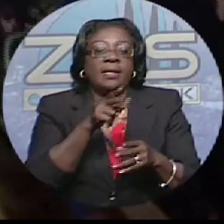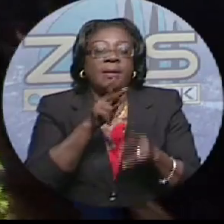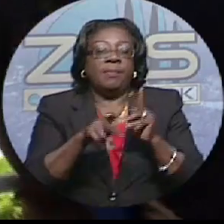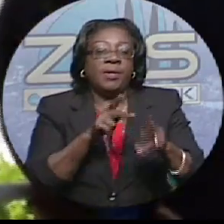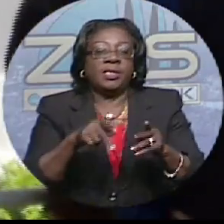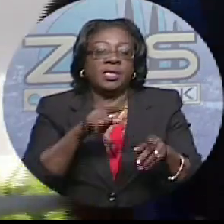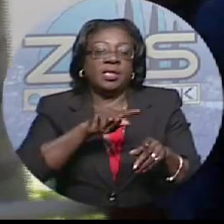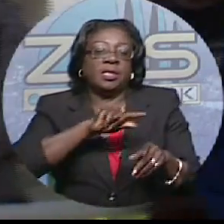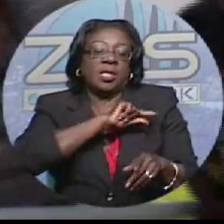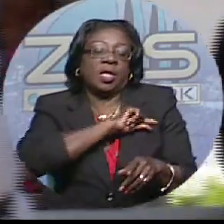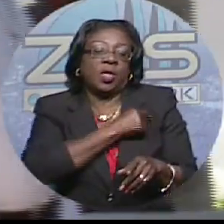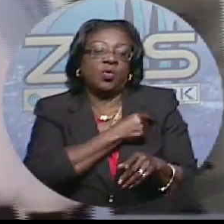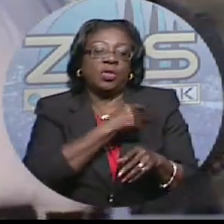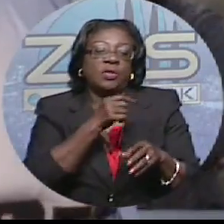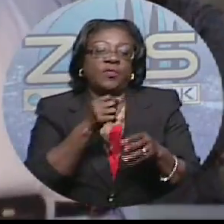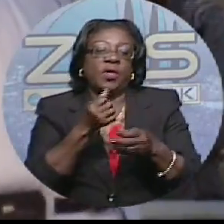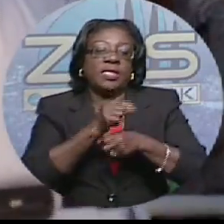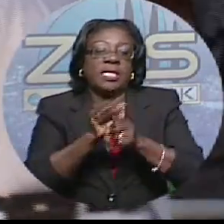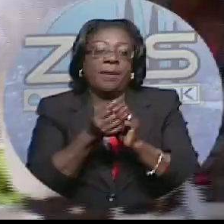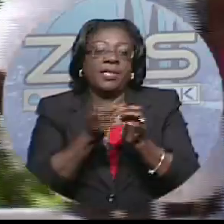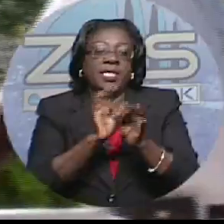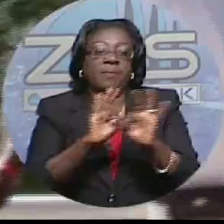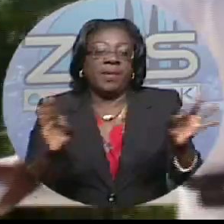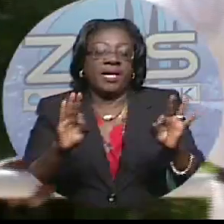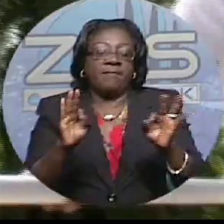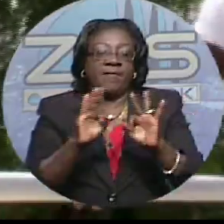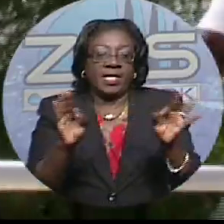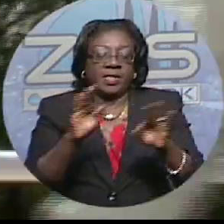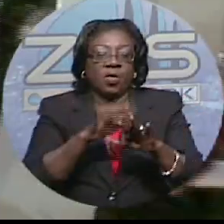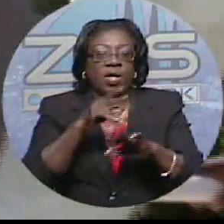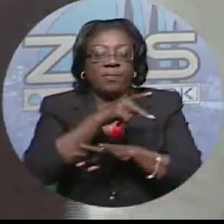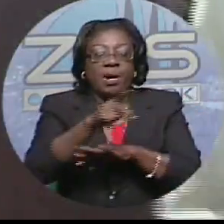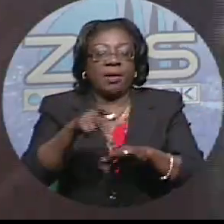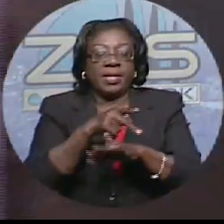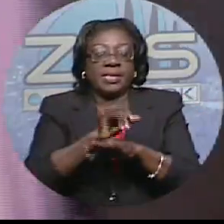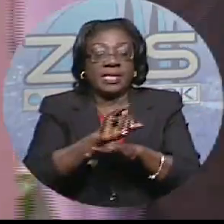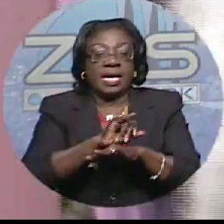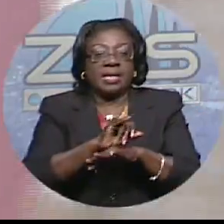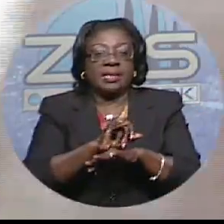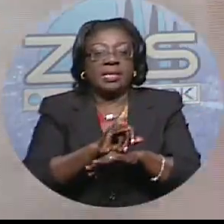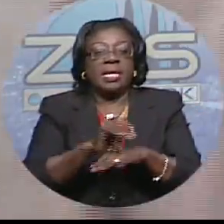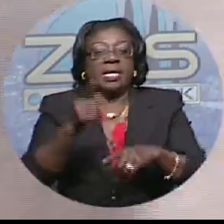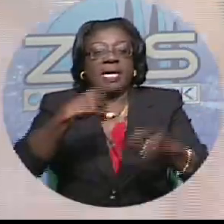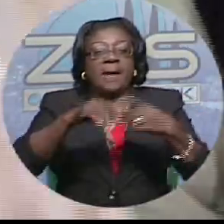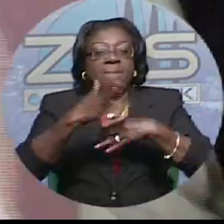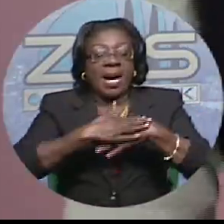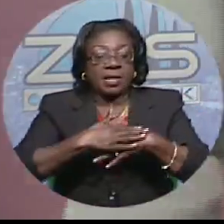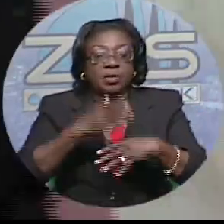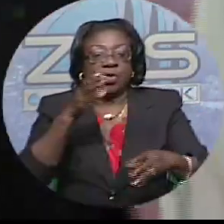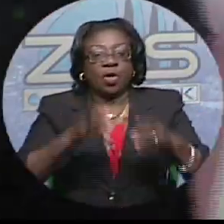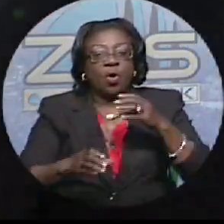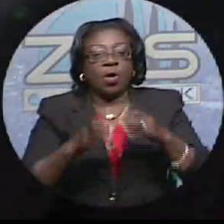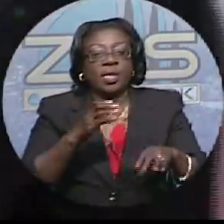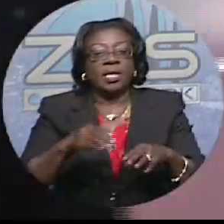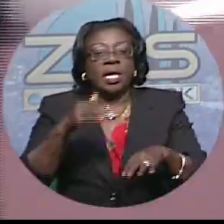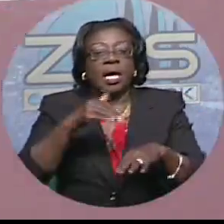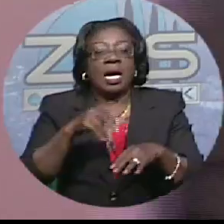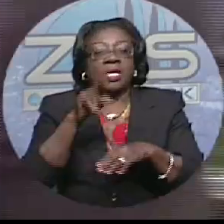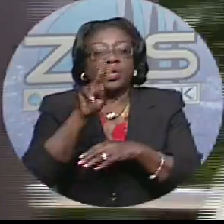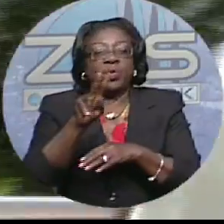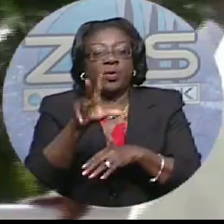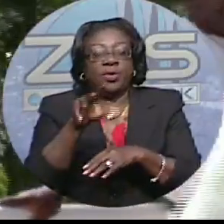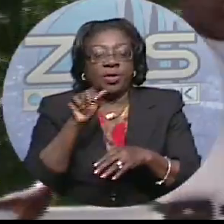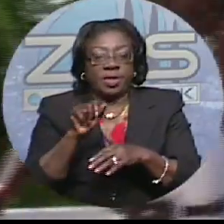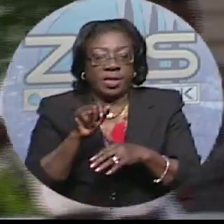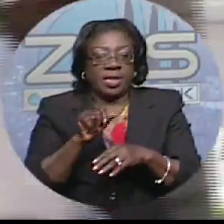damage to a fence on Paradise Island returned to court this afternoon, where most of them refused to enter a plea, with the exception of Irvin Moxie, who pleaded not